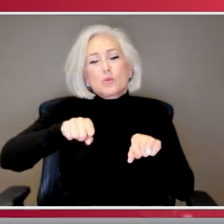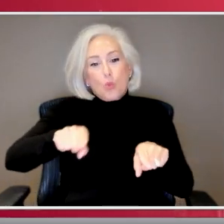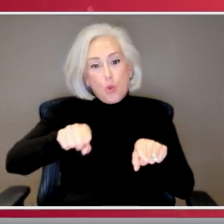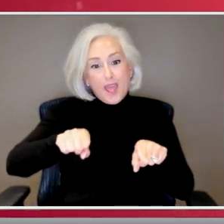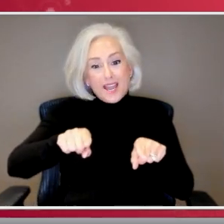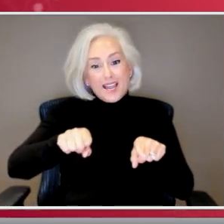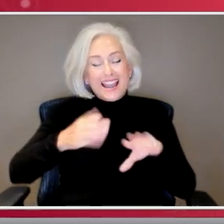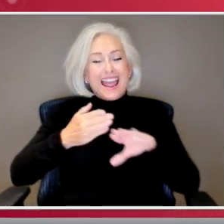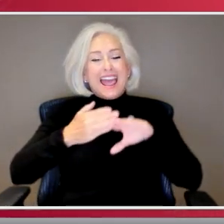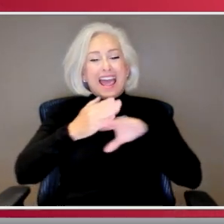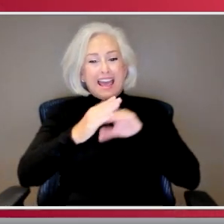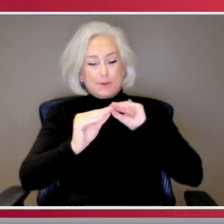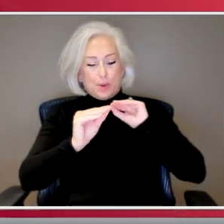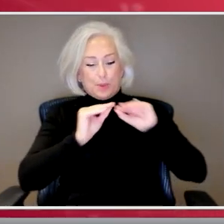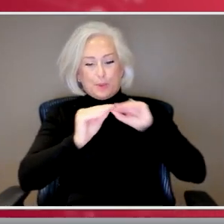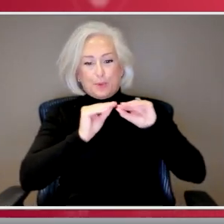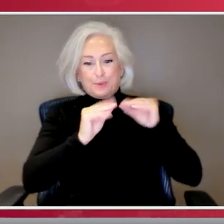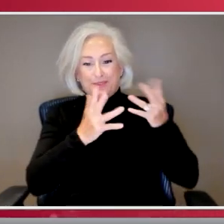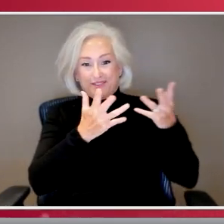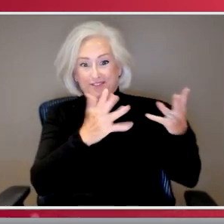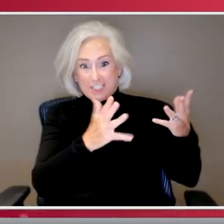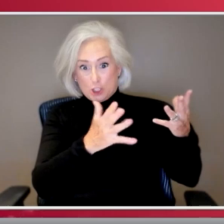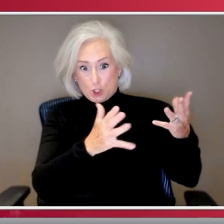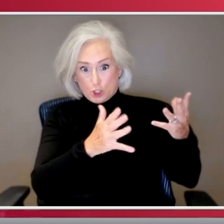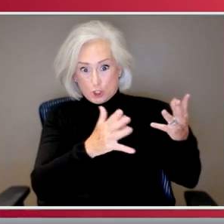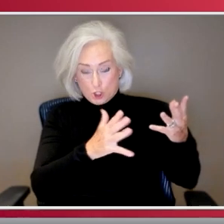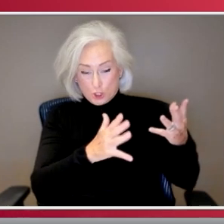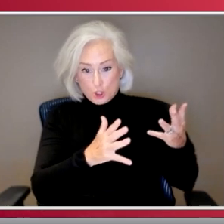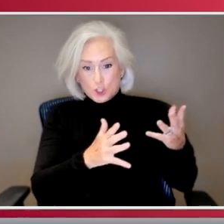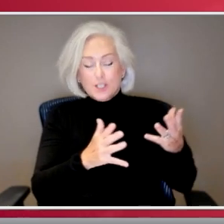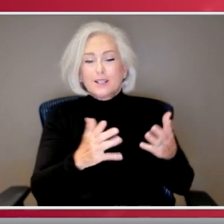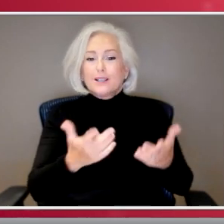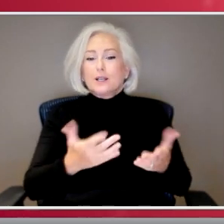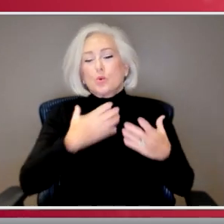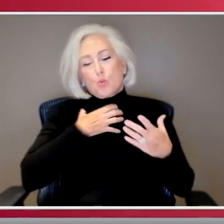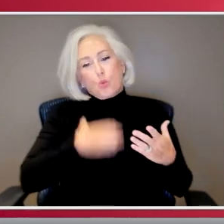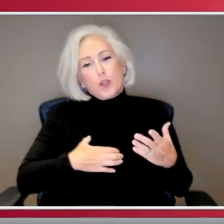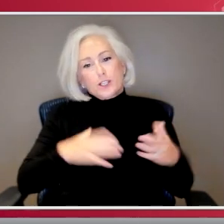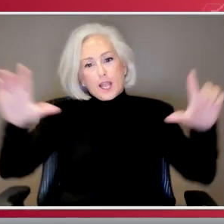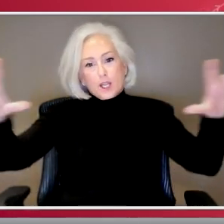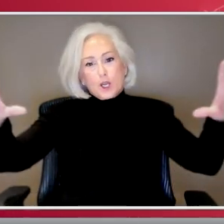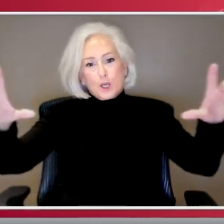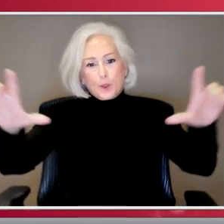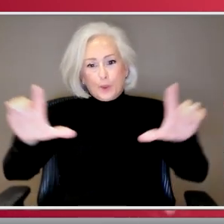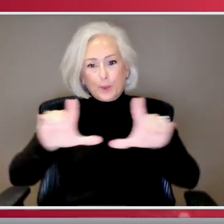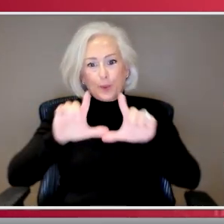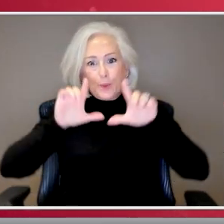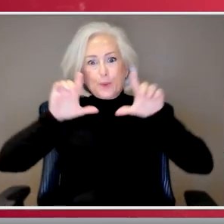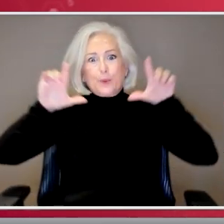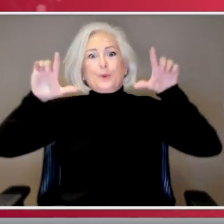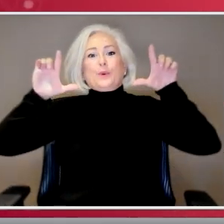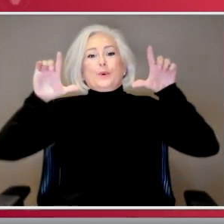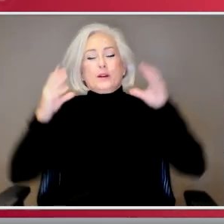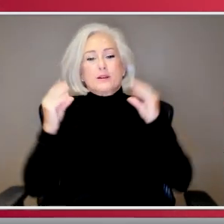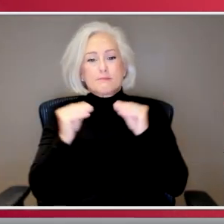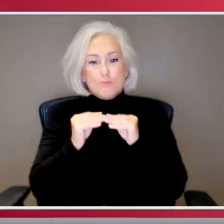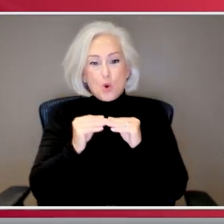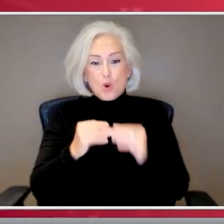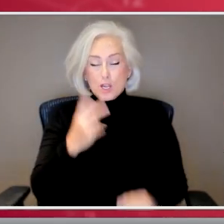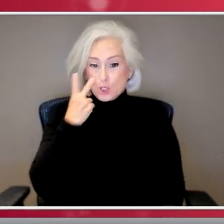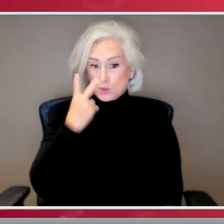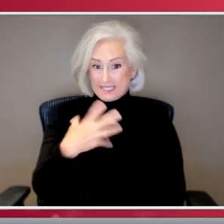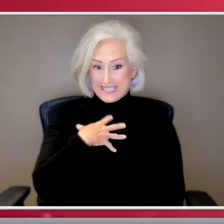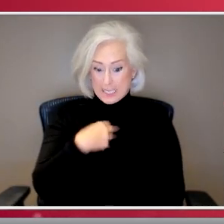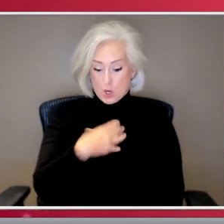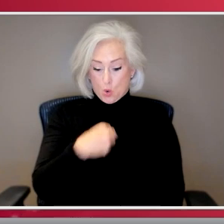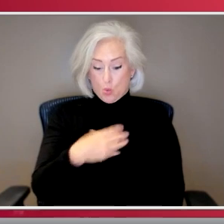wish I could zoom in a little bit, but essentially what you see there is that bright white material. That's our polyester graft. And